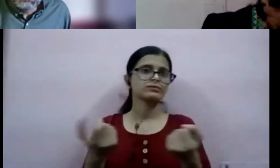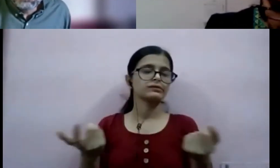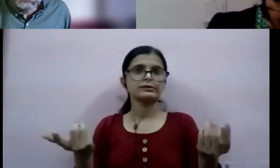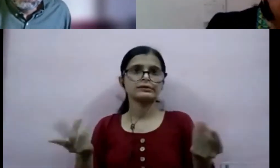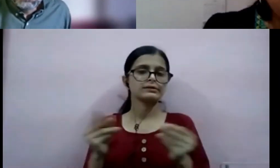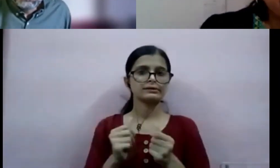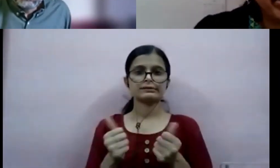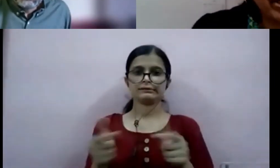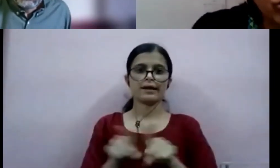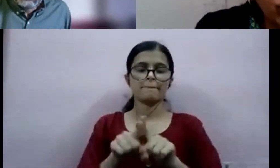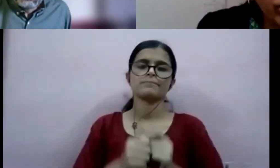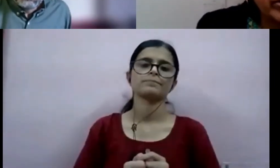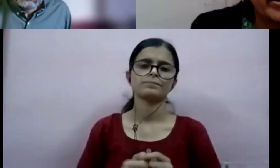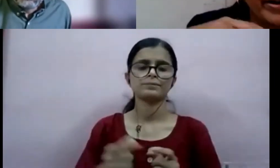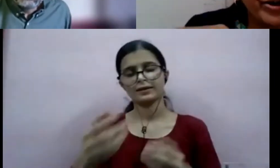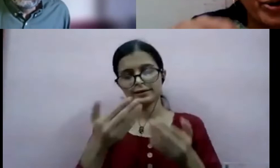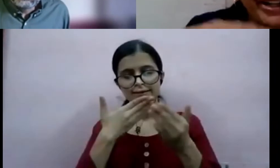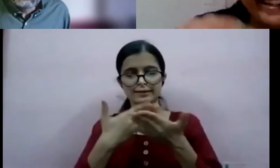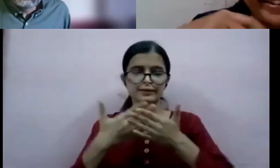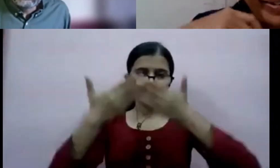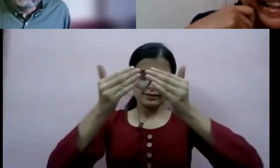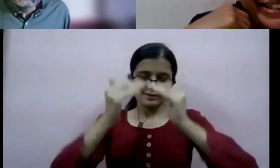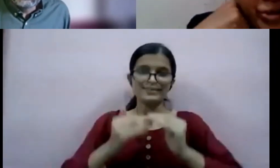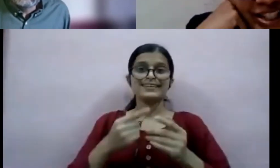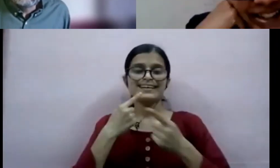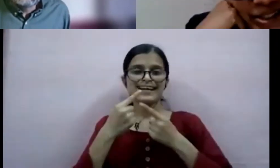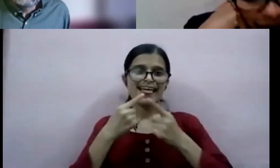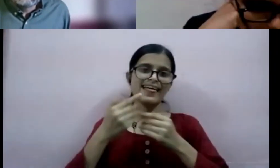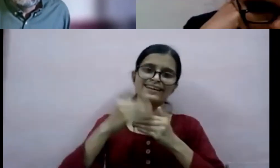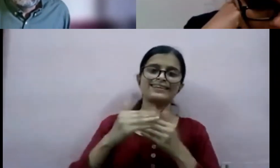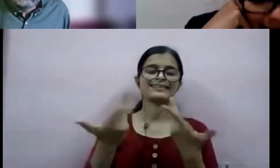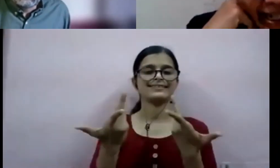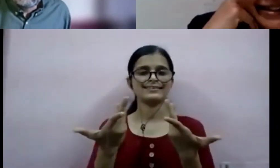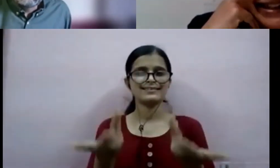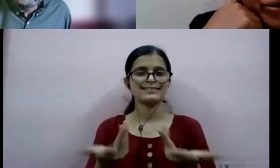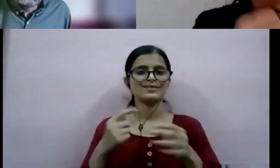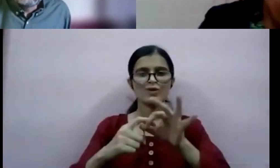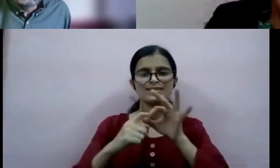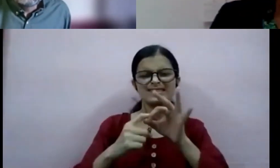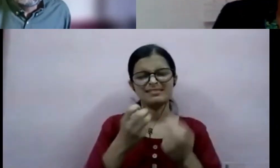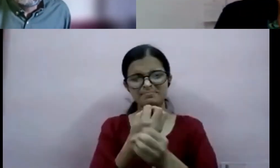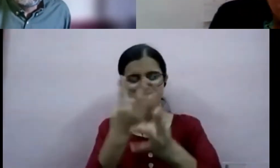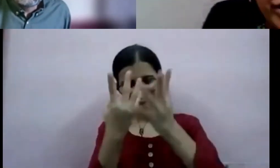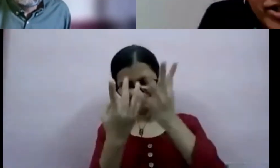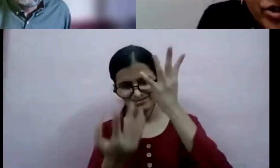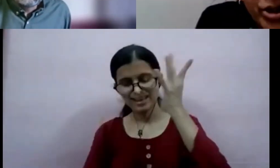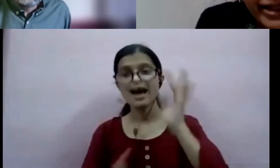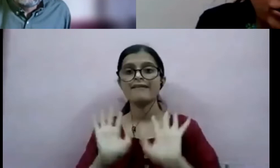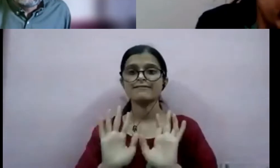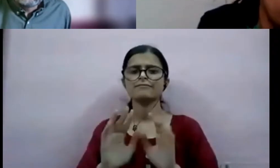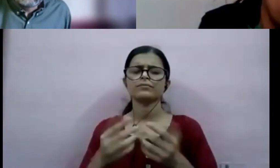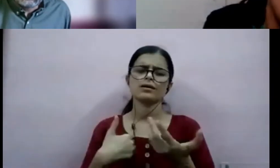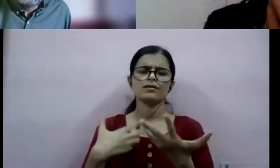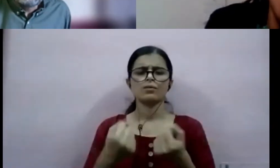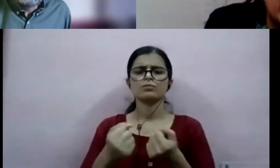Thank you. It's very tempting to go on talking, as the questions come up, but I think I want to give everyone a fair chance to